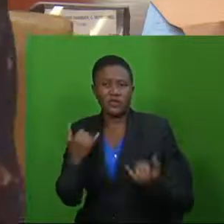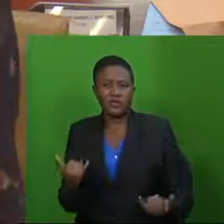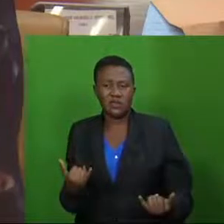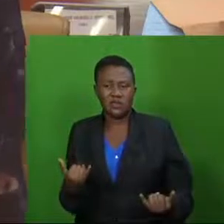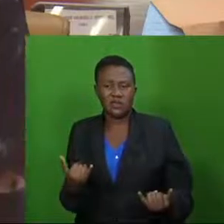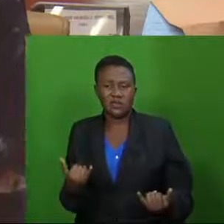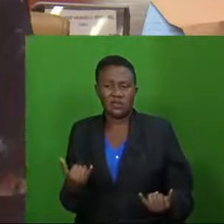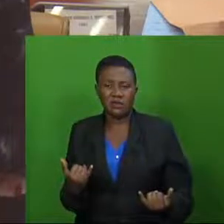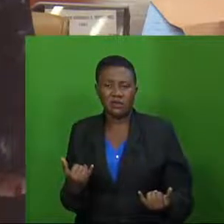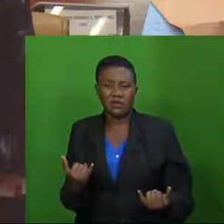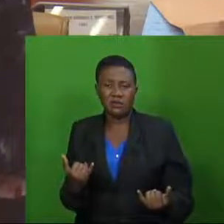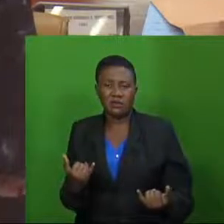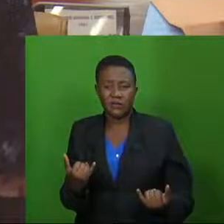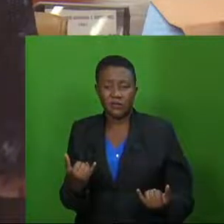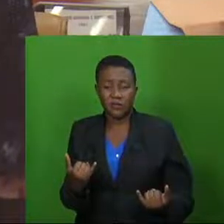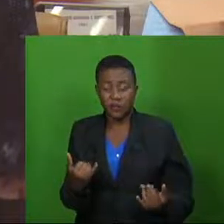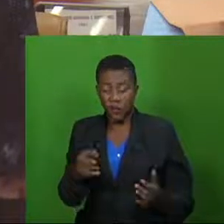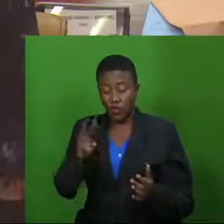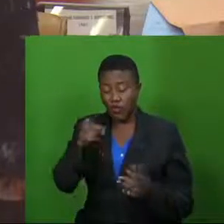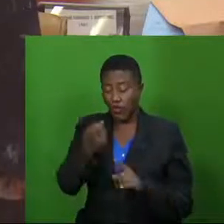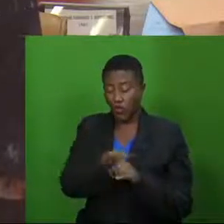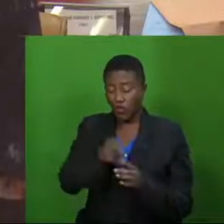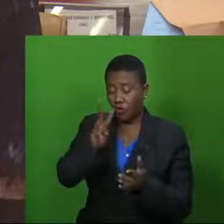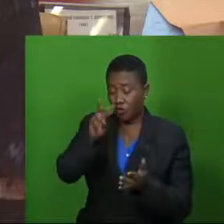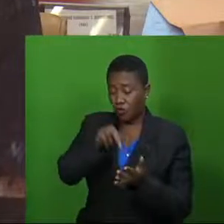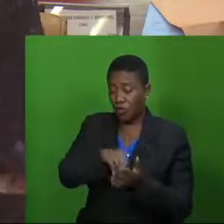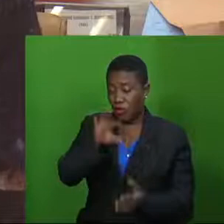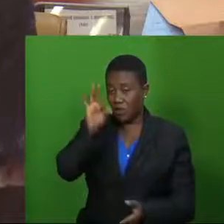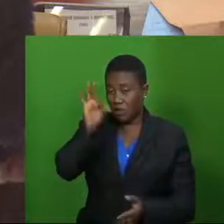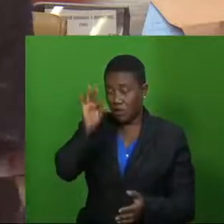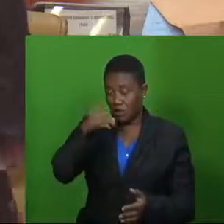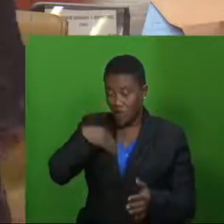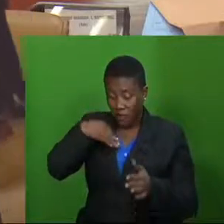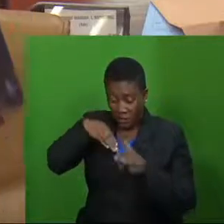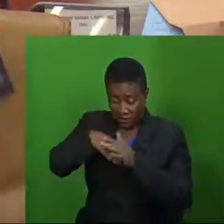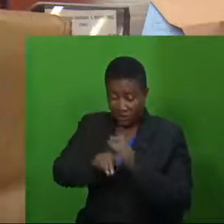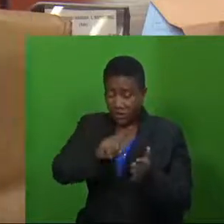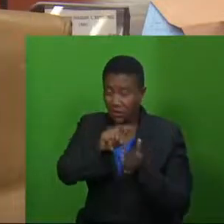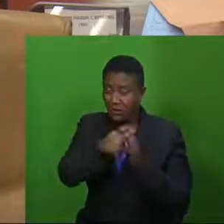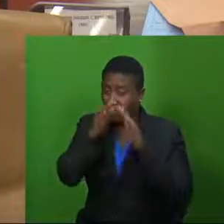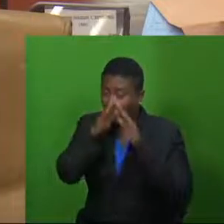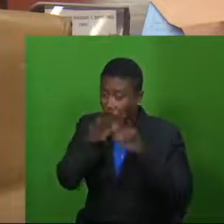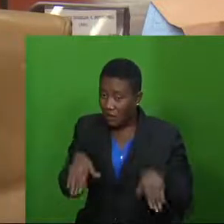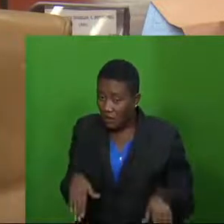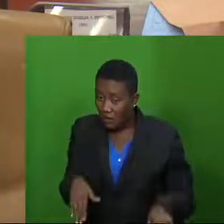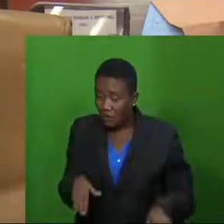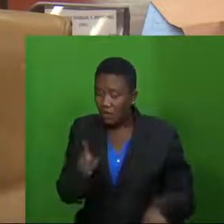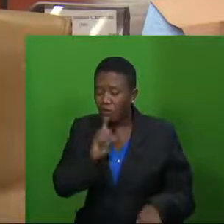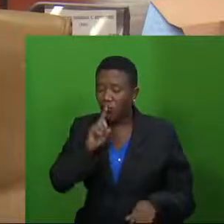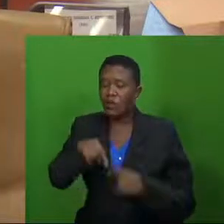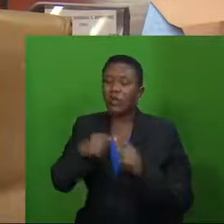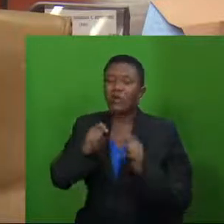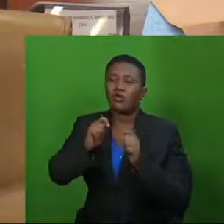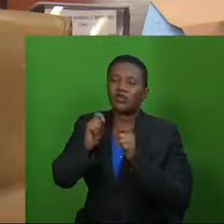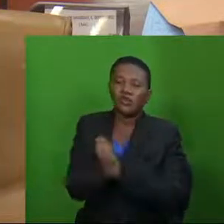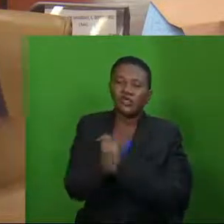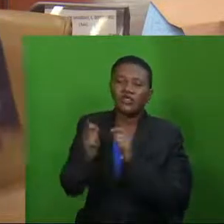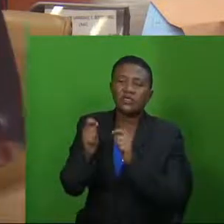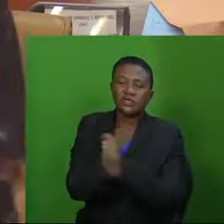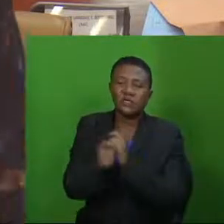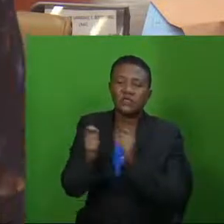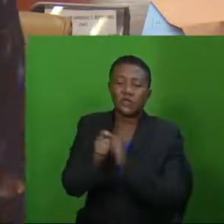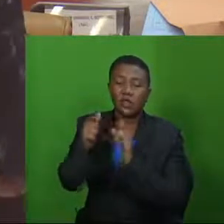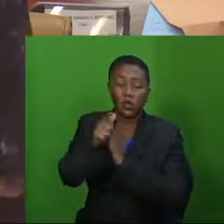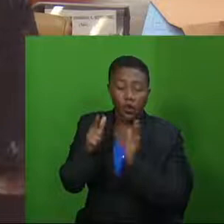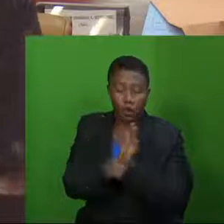from day one, from 2009, ever since I entered this House, there was the talk about changing our standing orders.